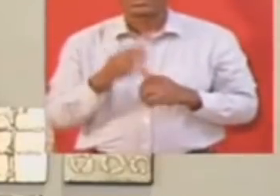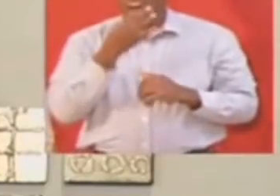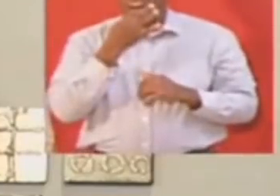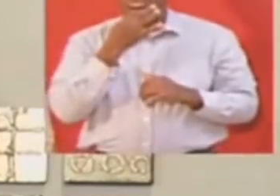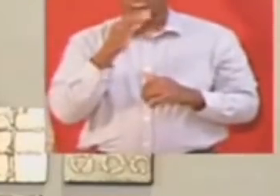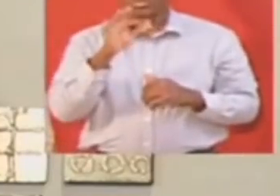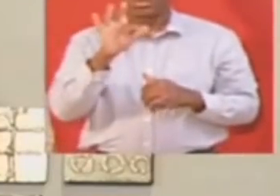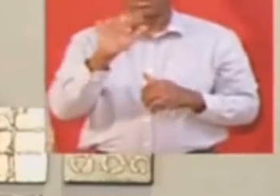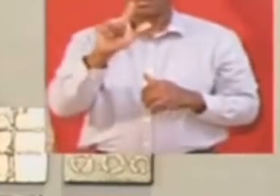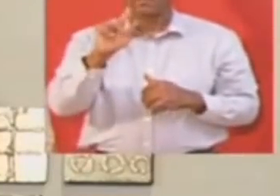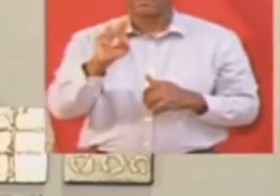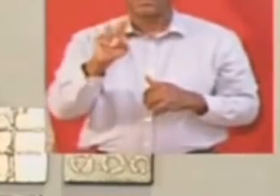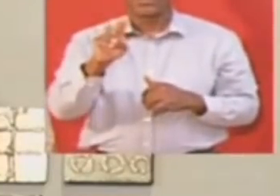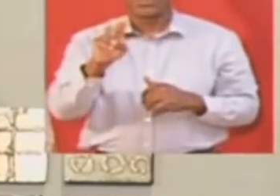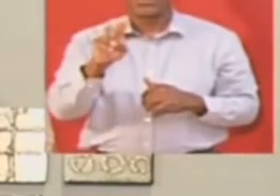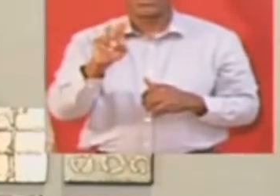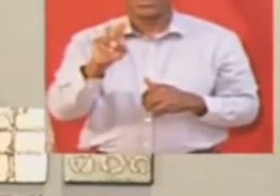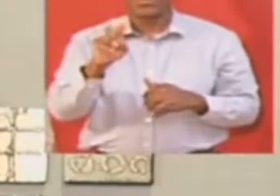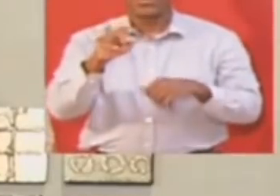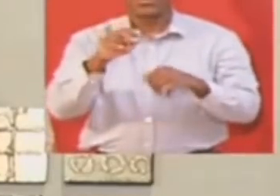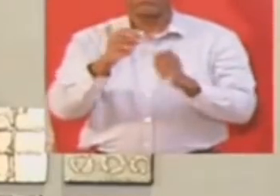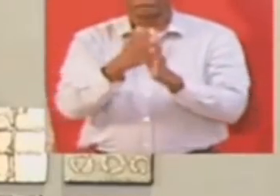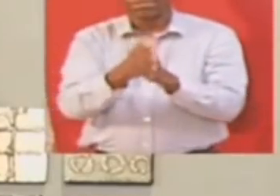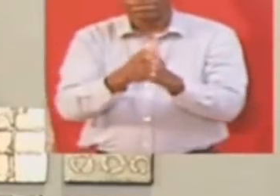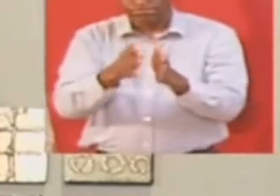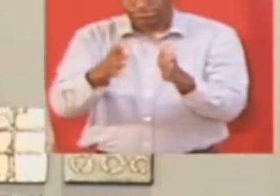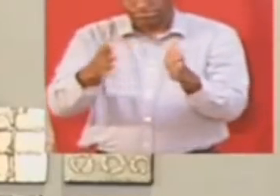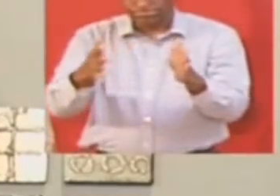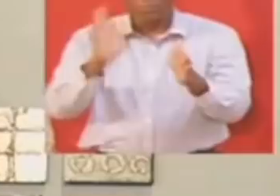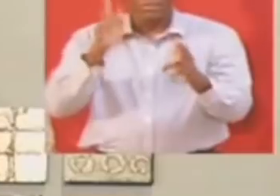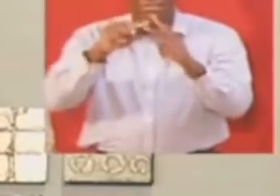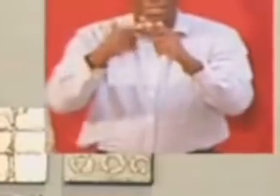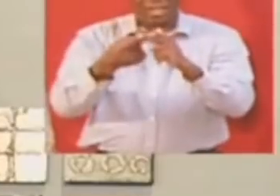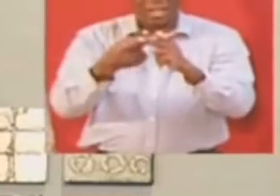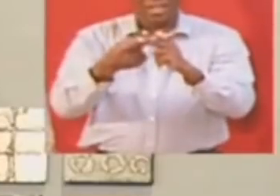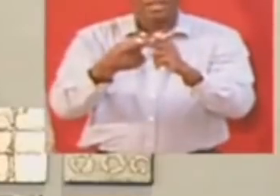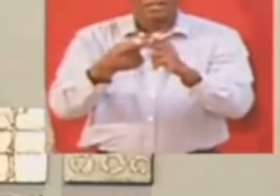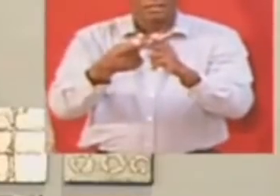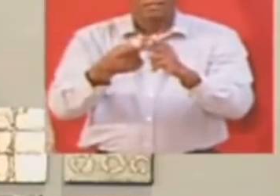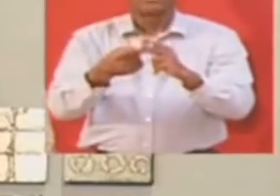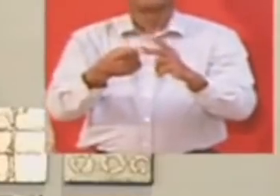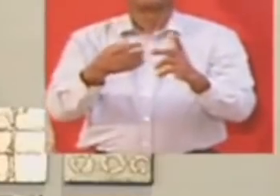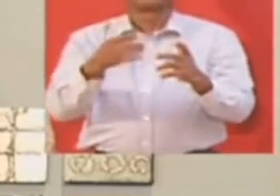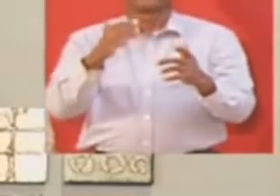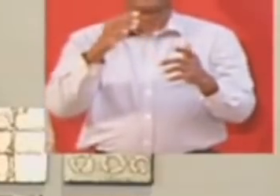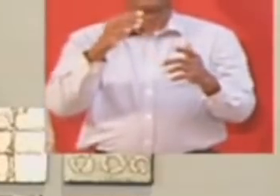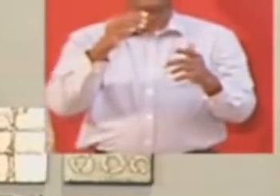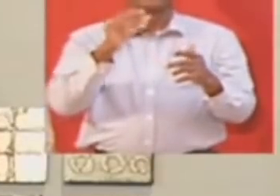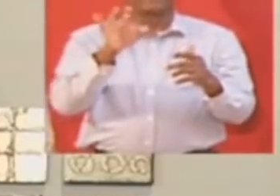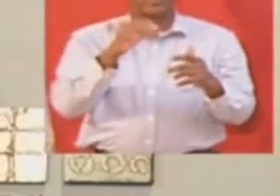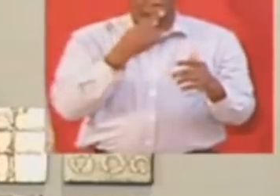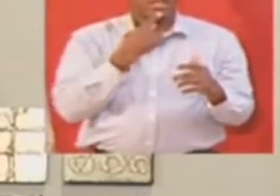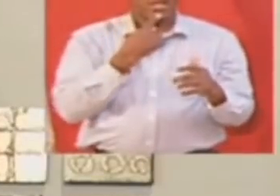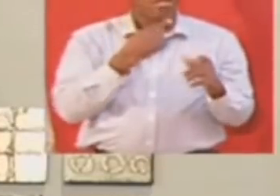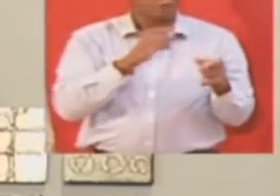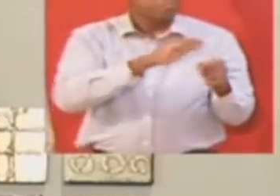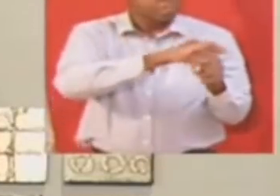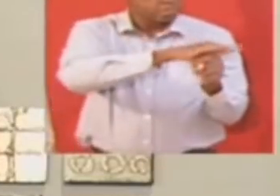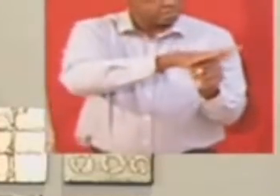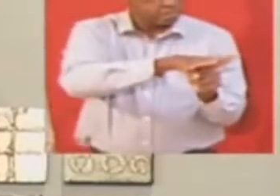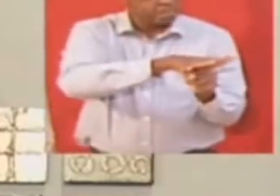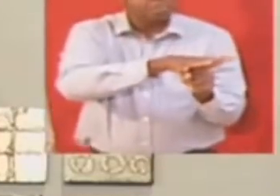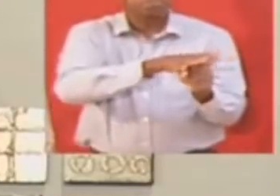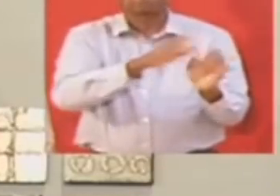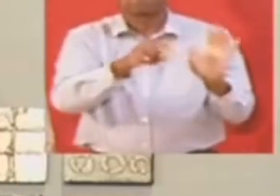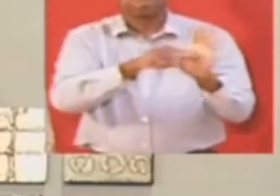is in a few days, the Caribbean Public Health Agency, once something has ruled out COVID, once we have said you have a negative COVID-19 test,